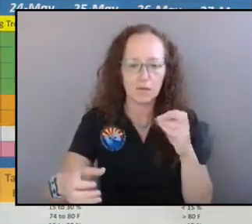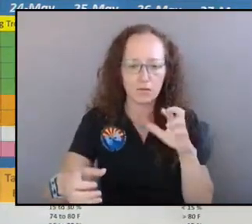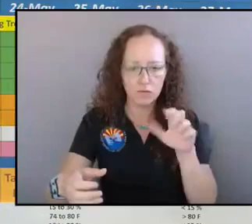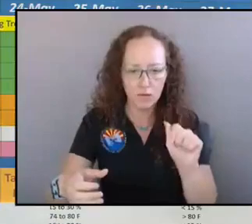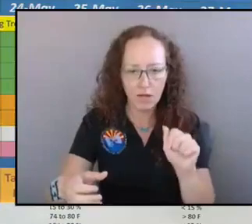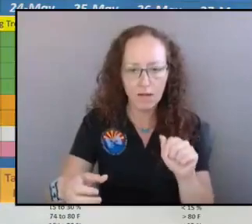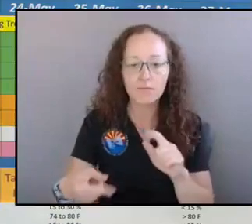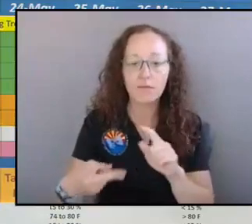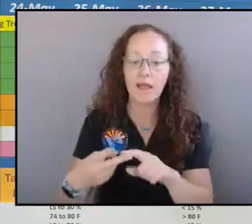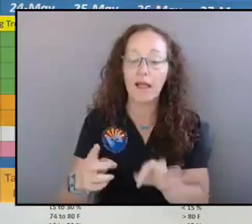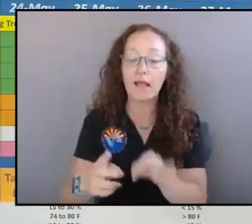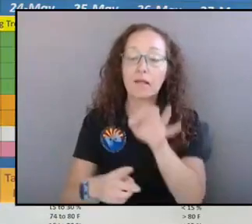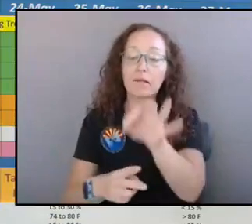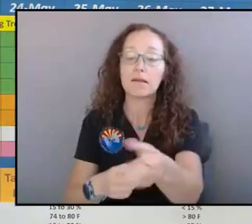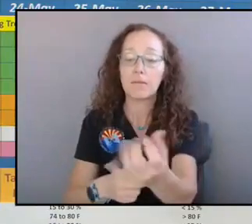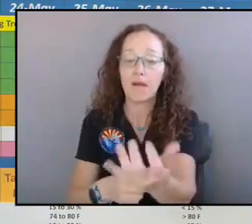Texas,